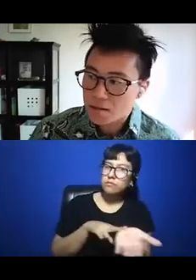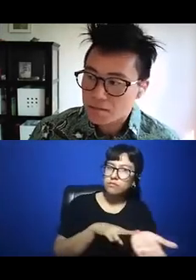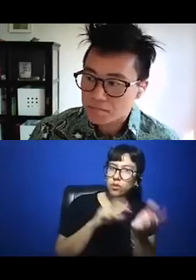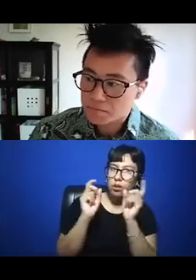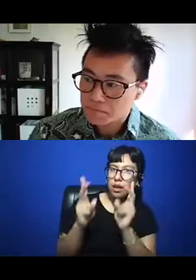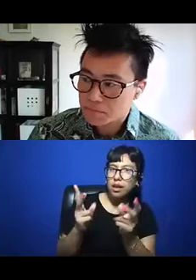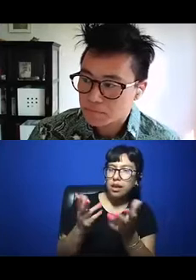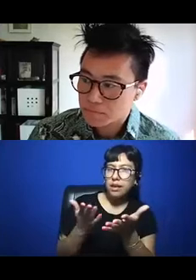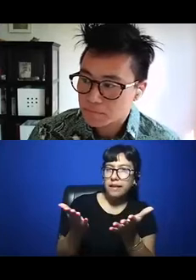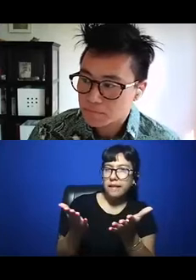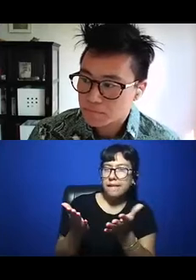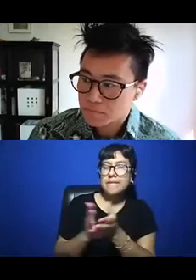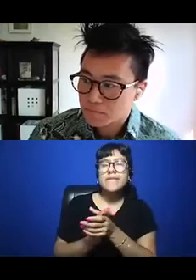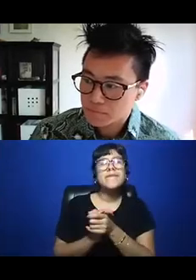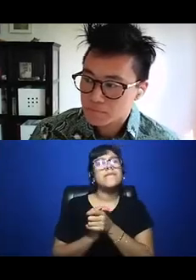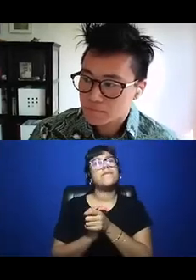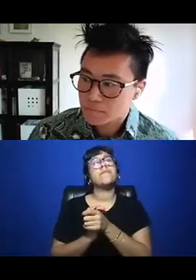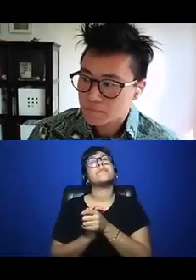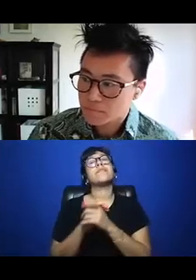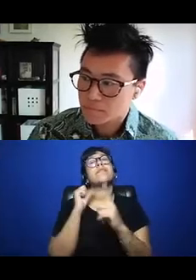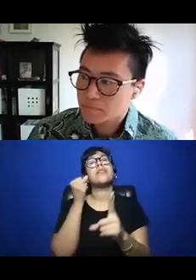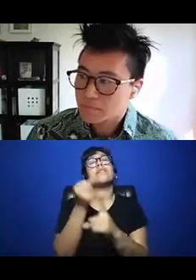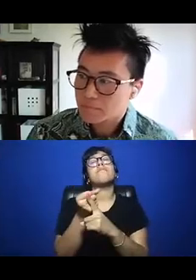People, I guess for like impact,